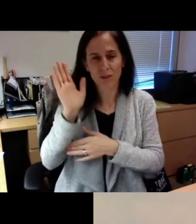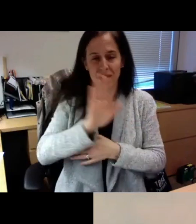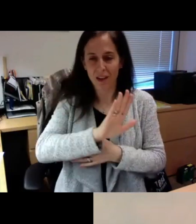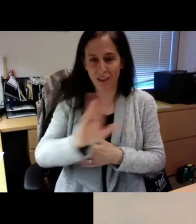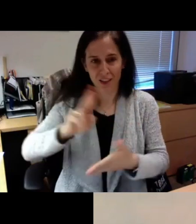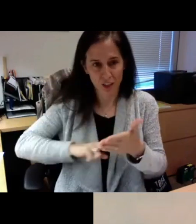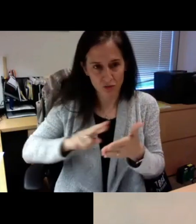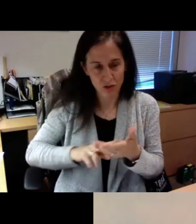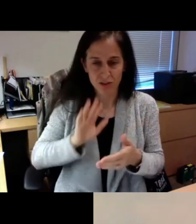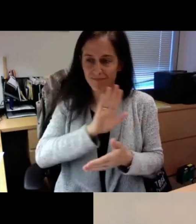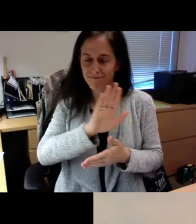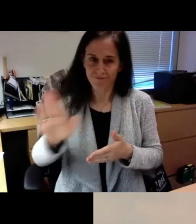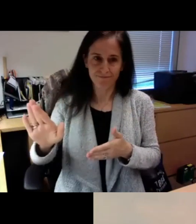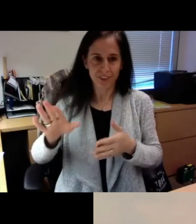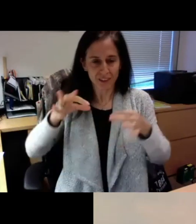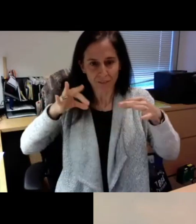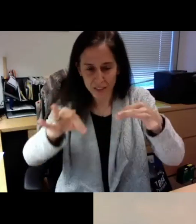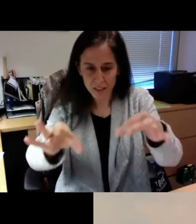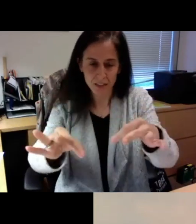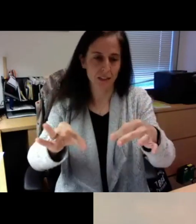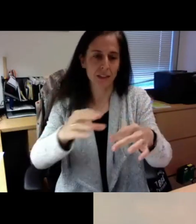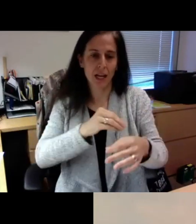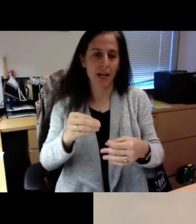well-reputable, distinguished presenters to